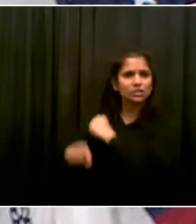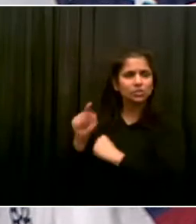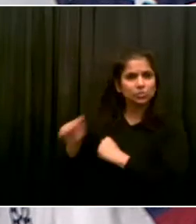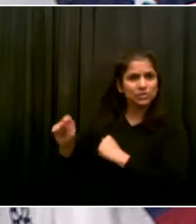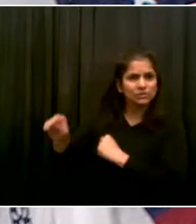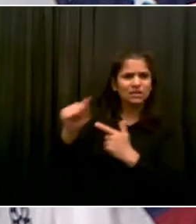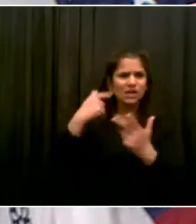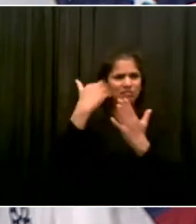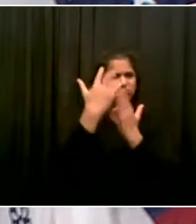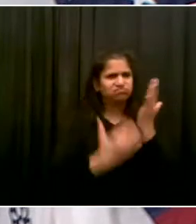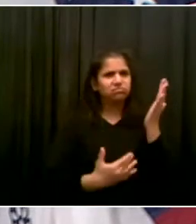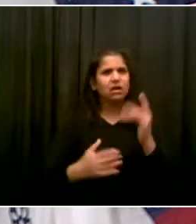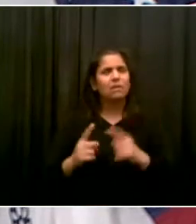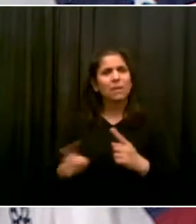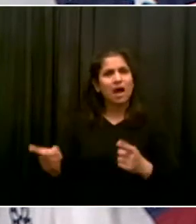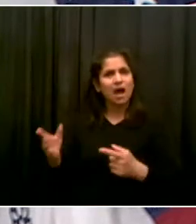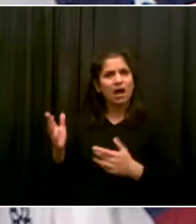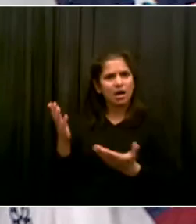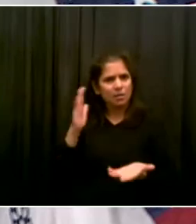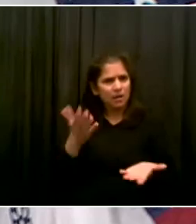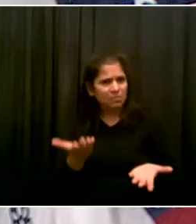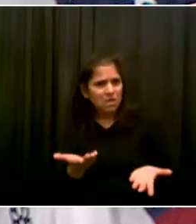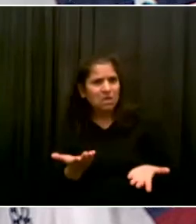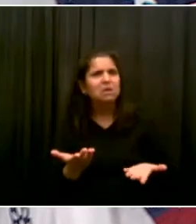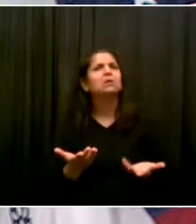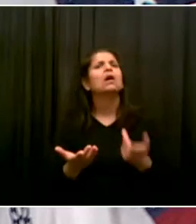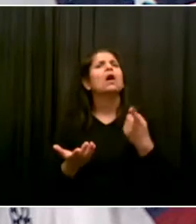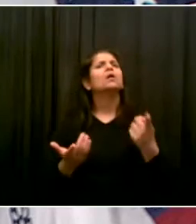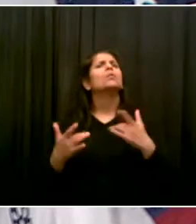provision of that, but what's the status of that?